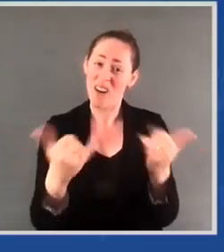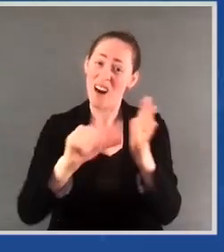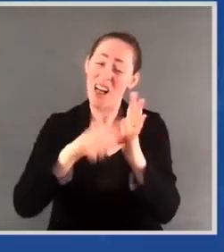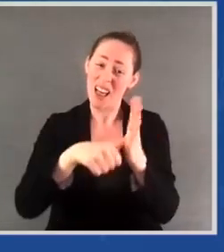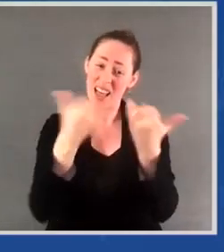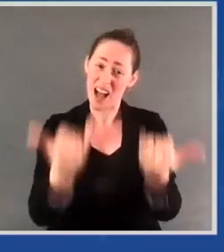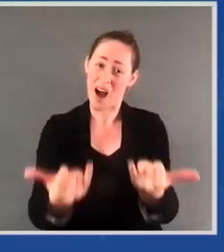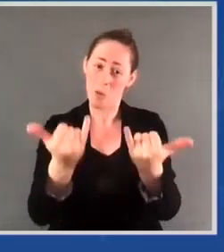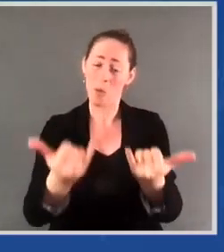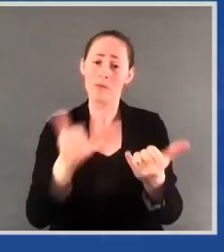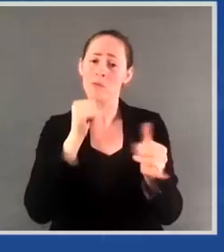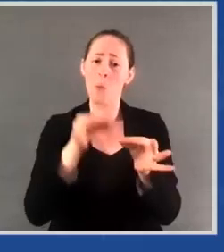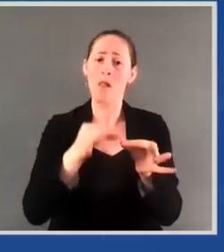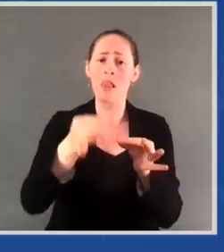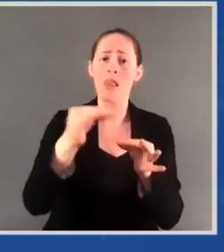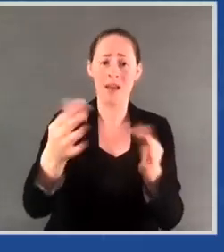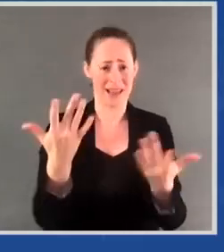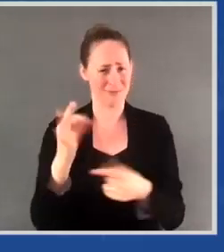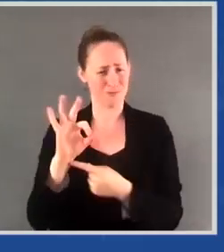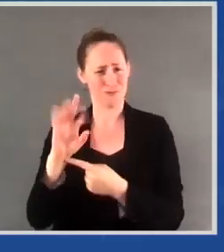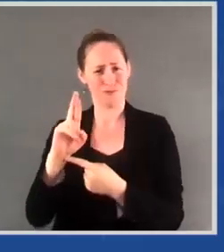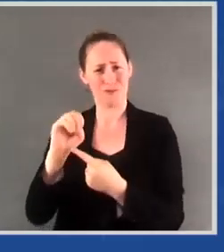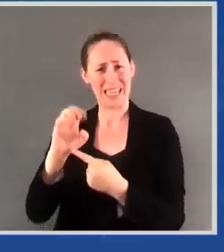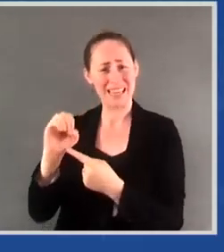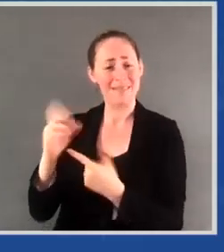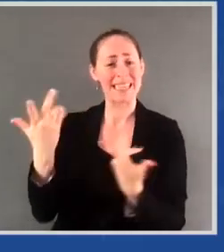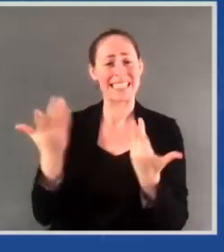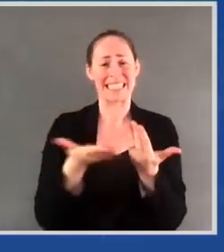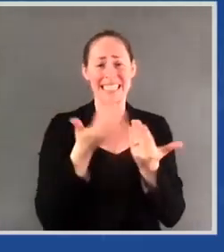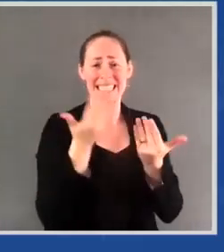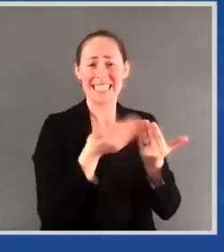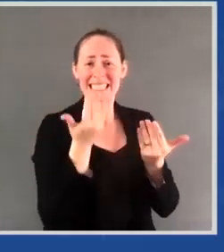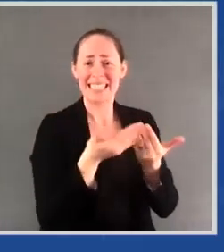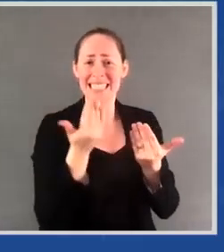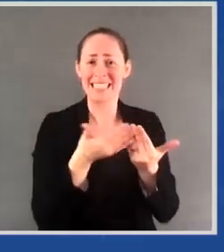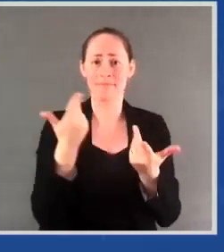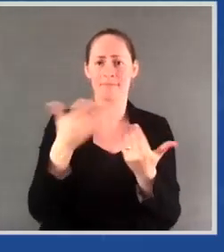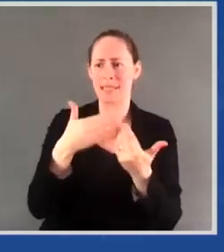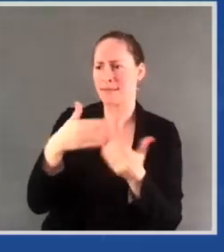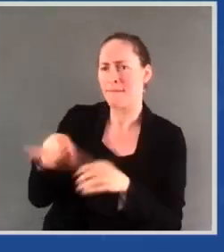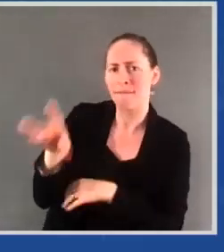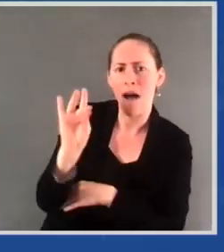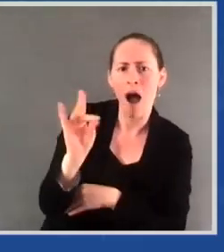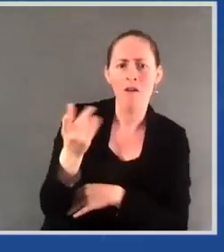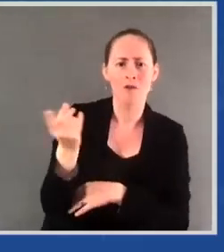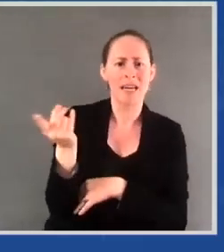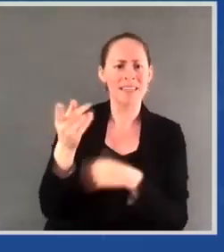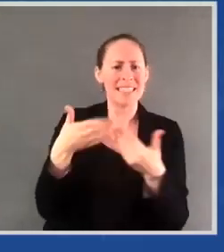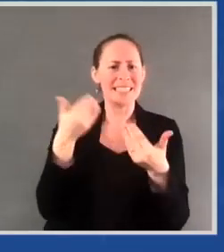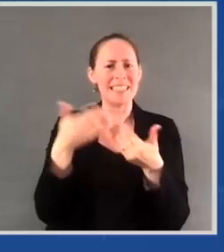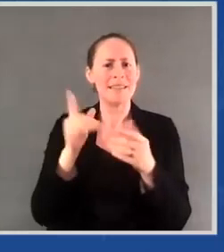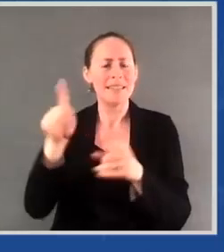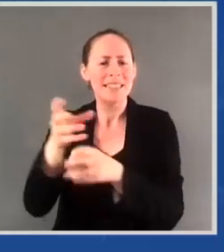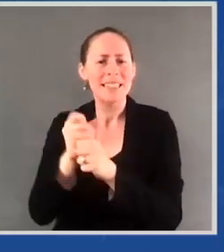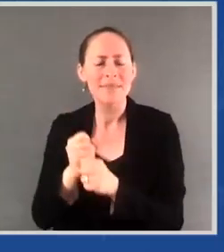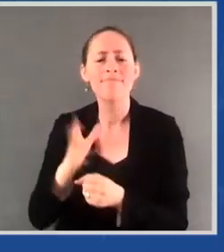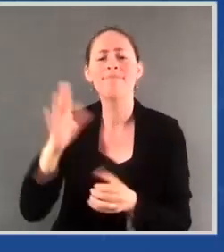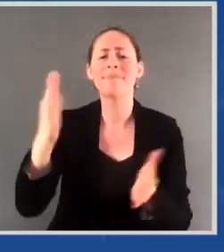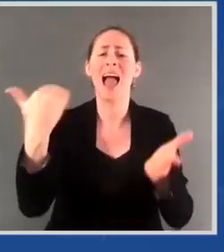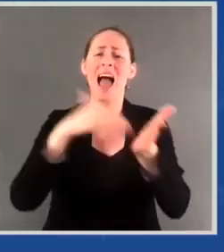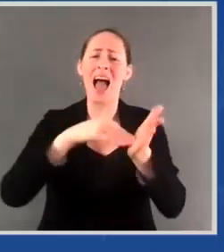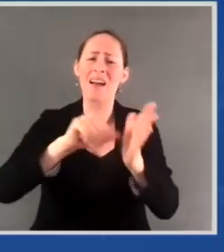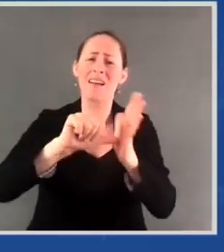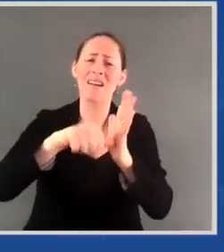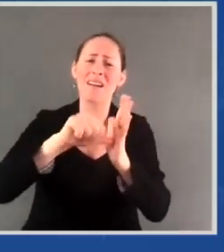It's free, it's easy, it's convenient. And as I said many times, text your zip code to the